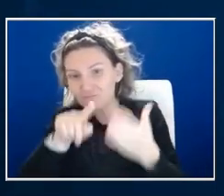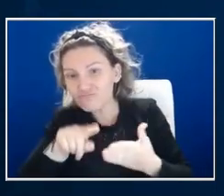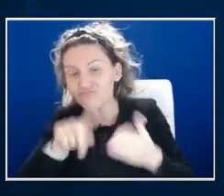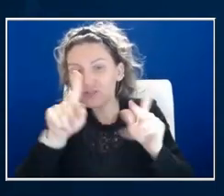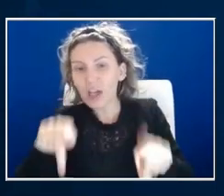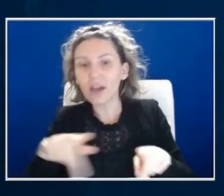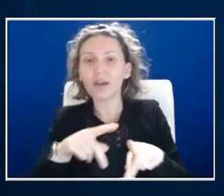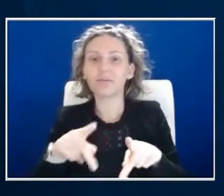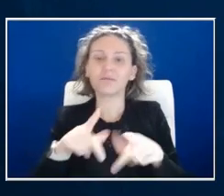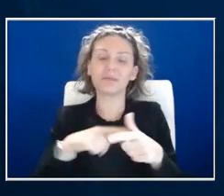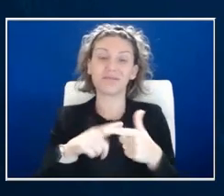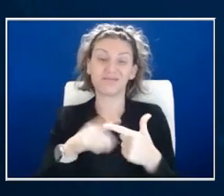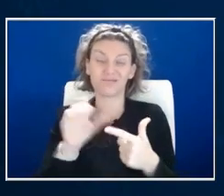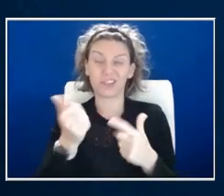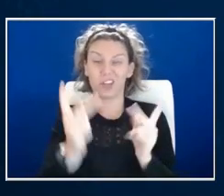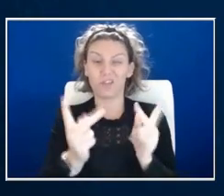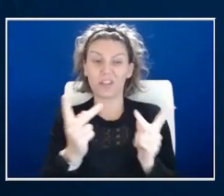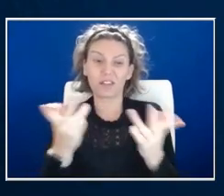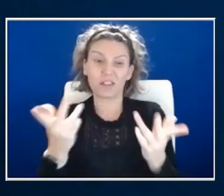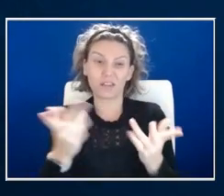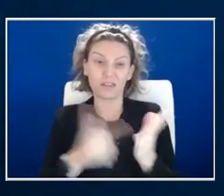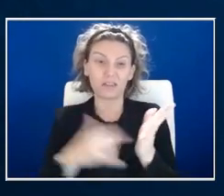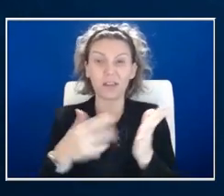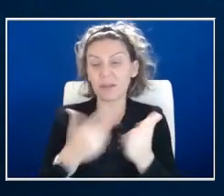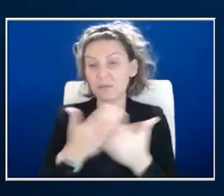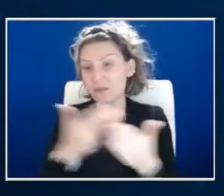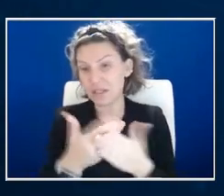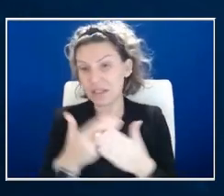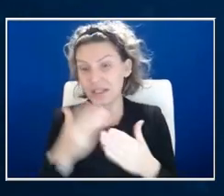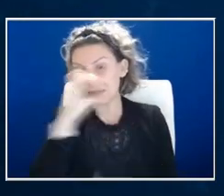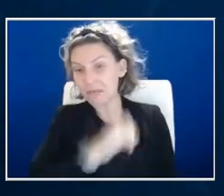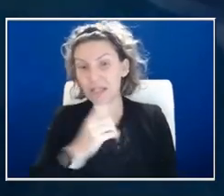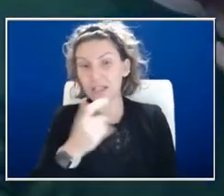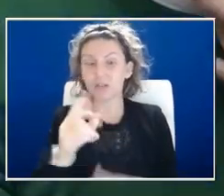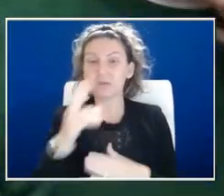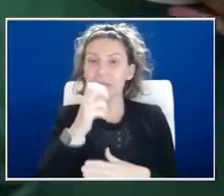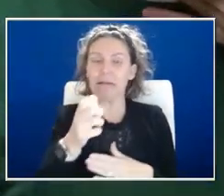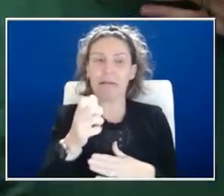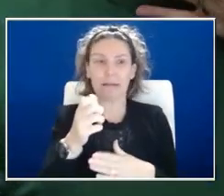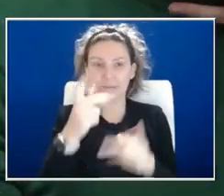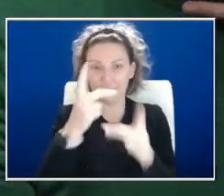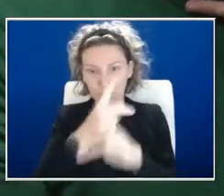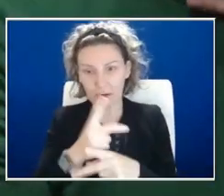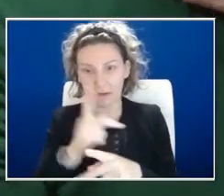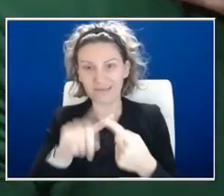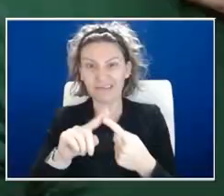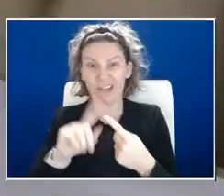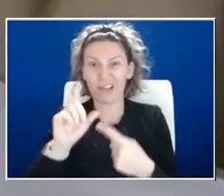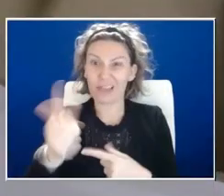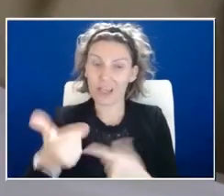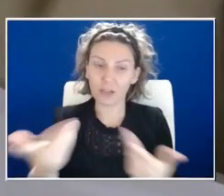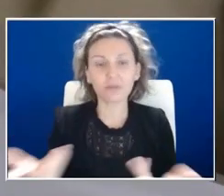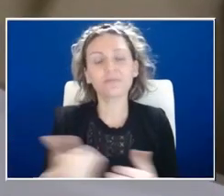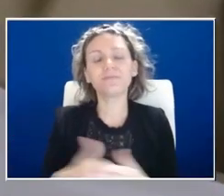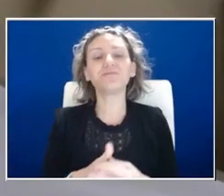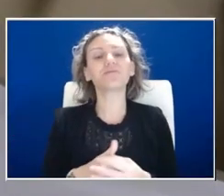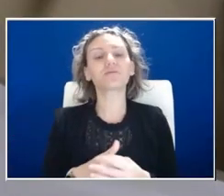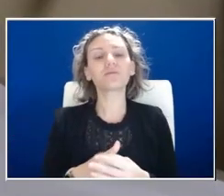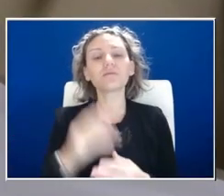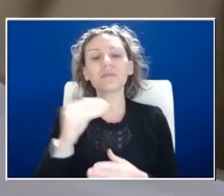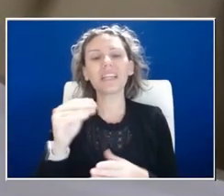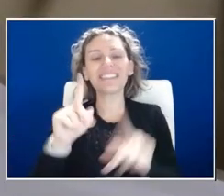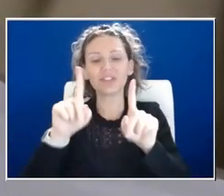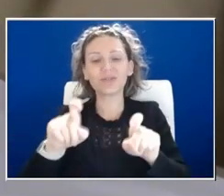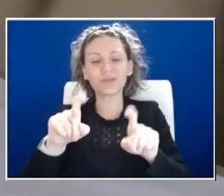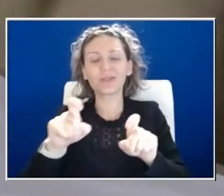And sometimes things maybe get missed, or we don't catch on to things until they're too late. And you talked about the screening and the guidelines, and we know we're going to be sitting at the